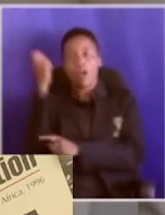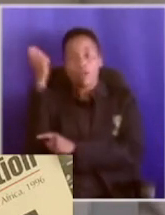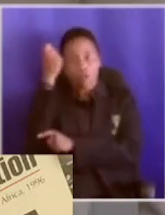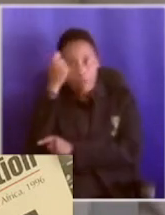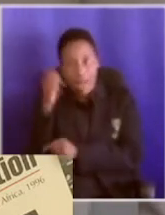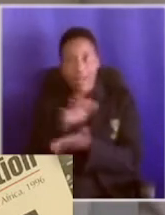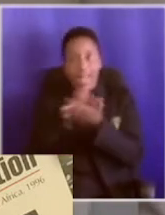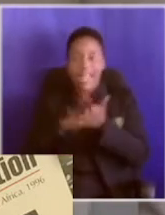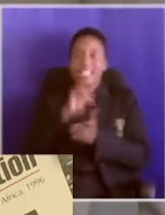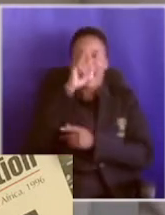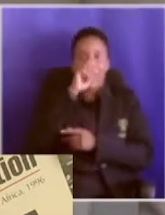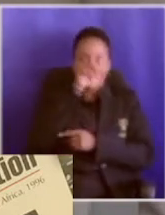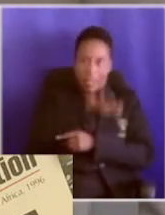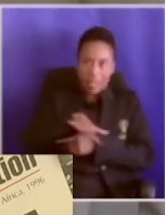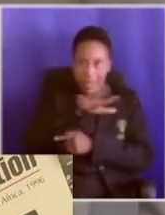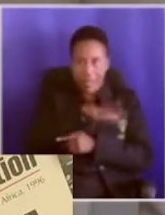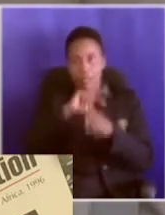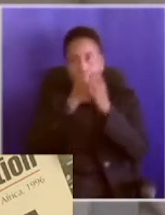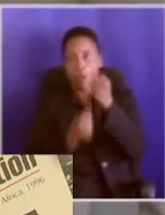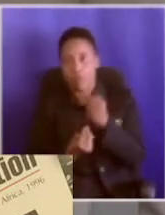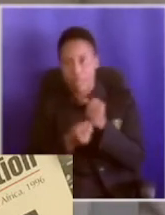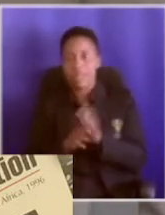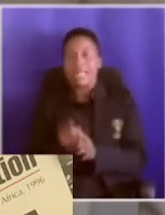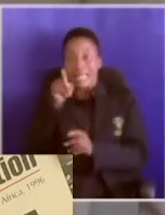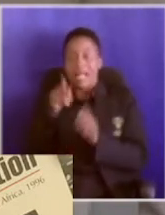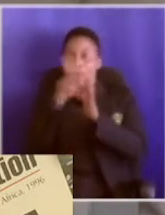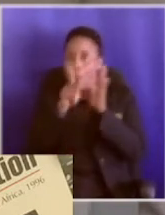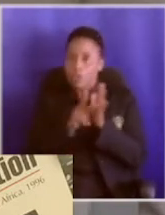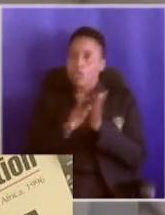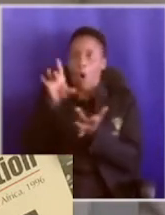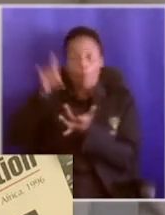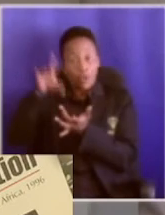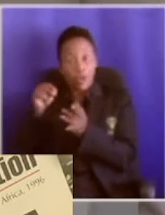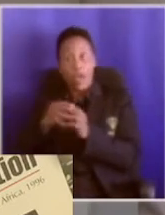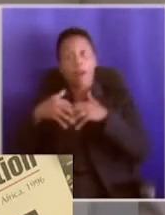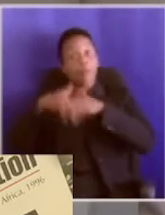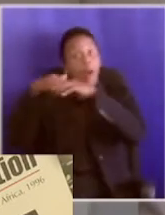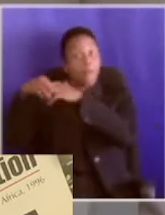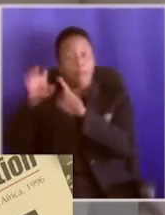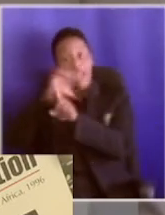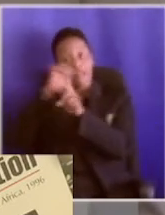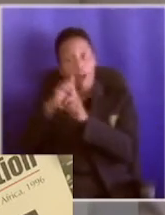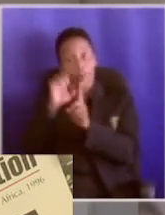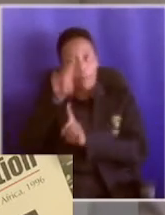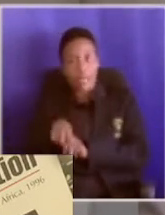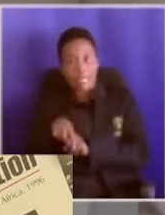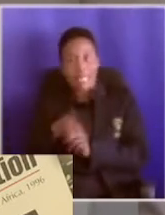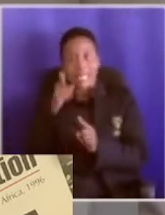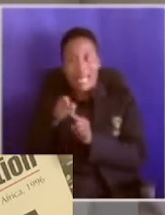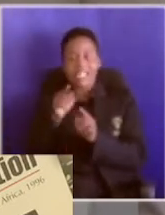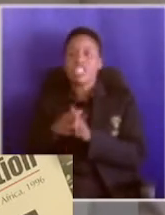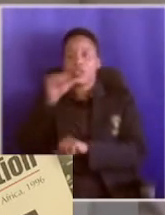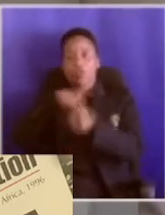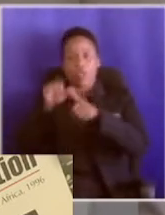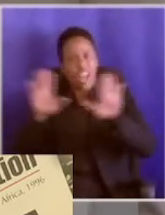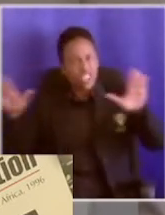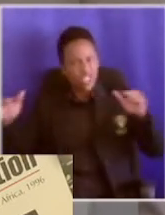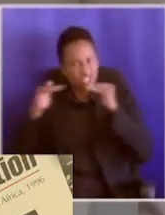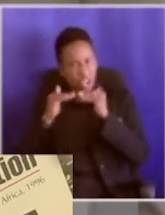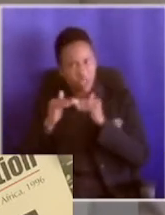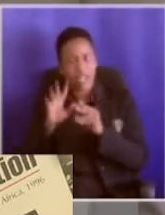and urban areas. Such policy options must create an environment that is socially just and